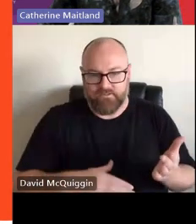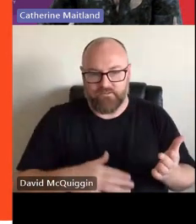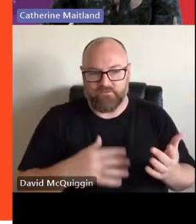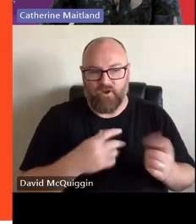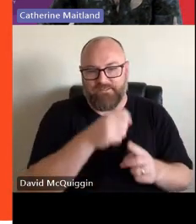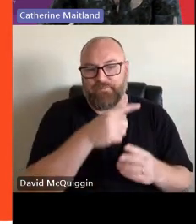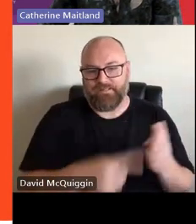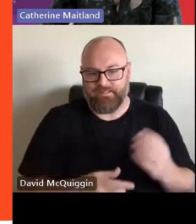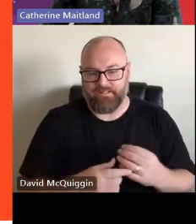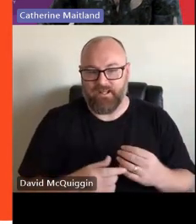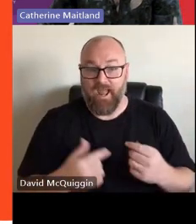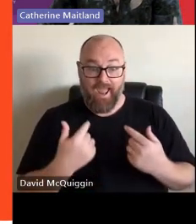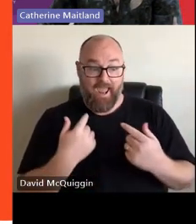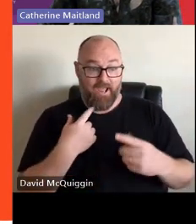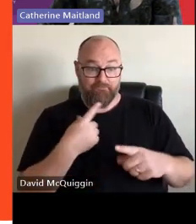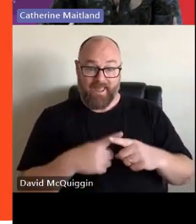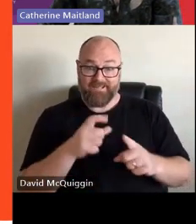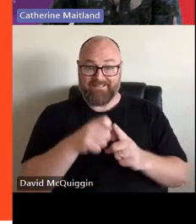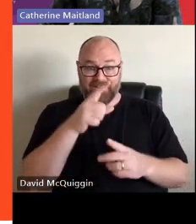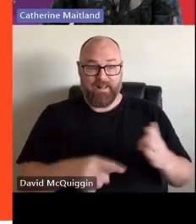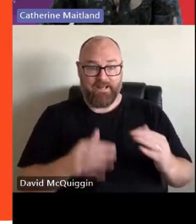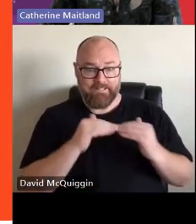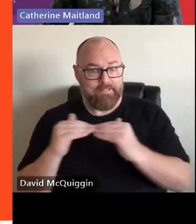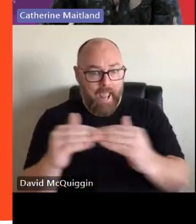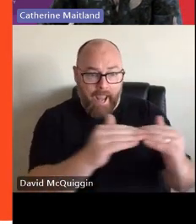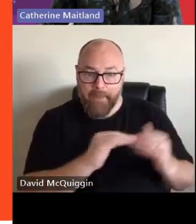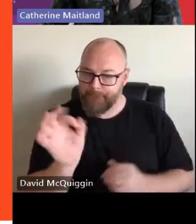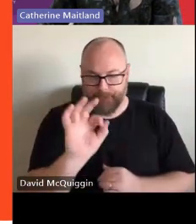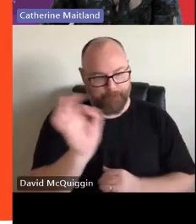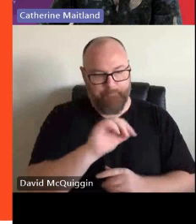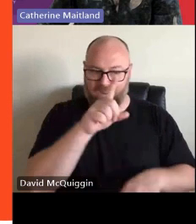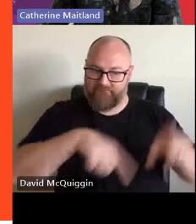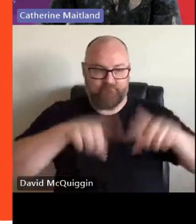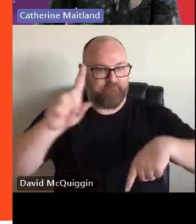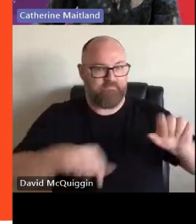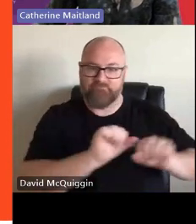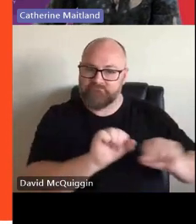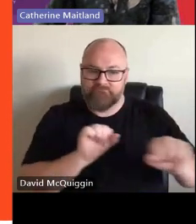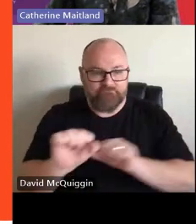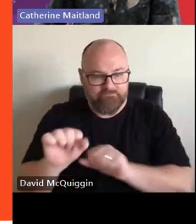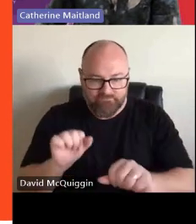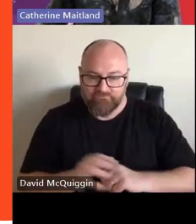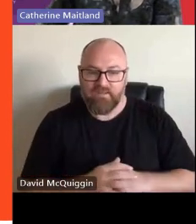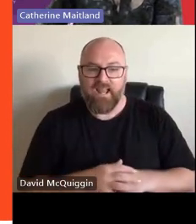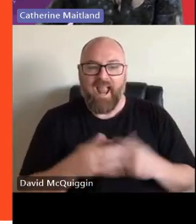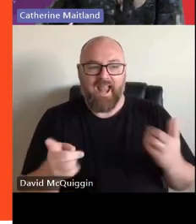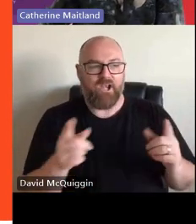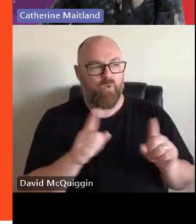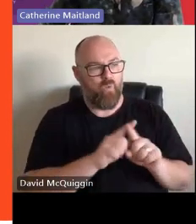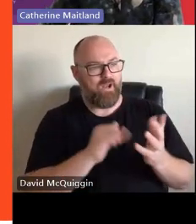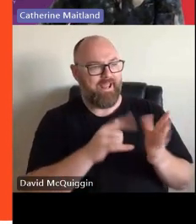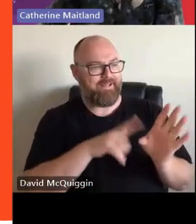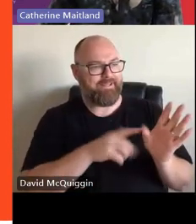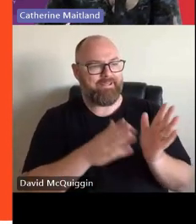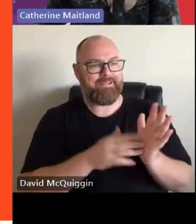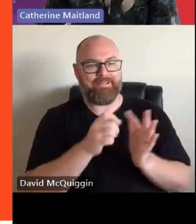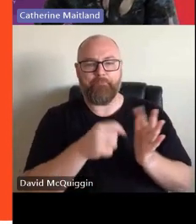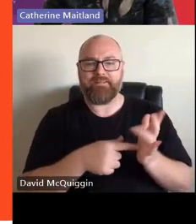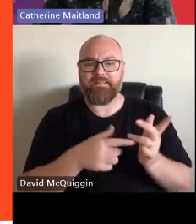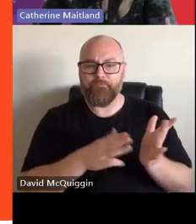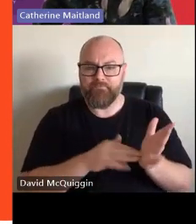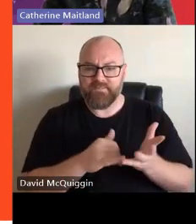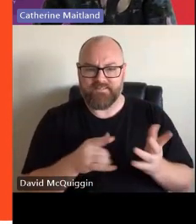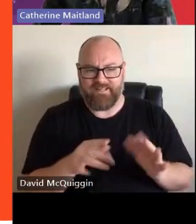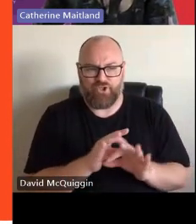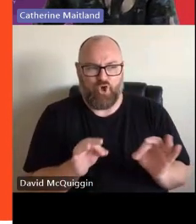that disability is not a homogeneous experience, the same for everyone, nor a set of symptoms or syndromes, as we see in the medical